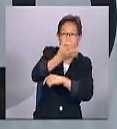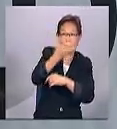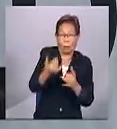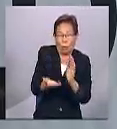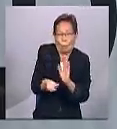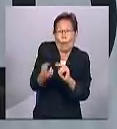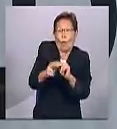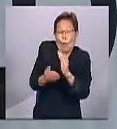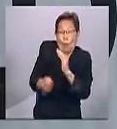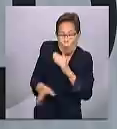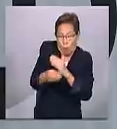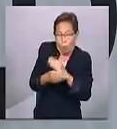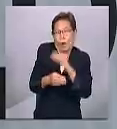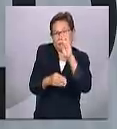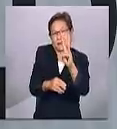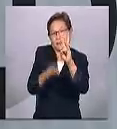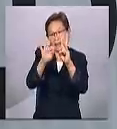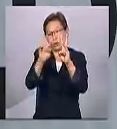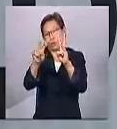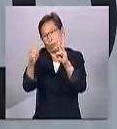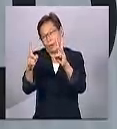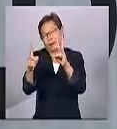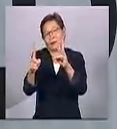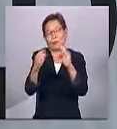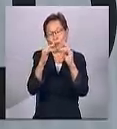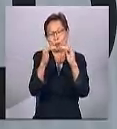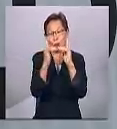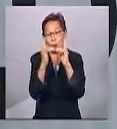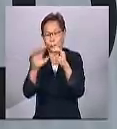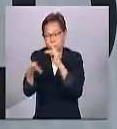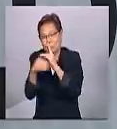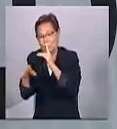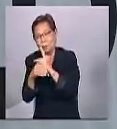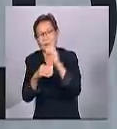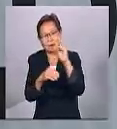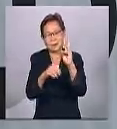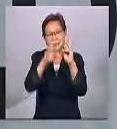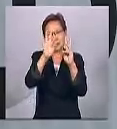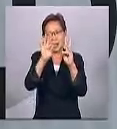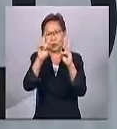increased to 6921 in terms of the beds. And